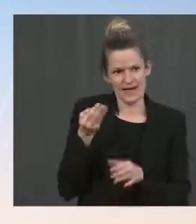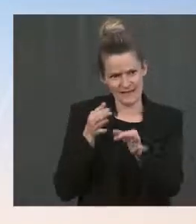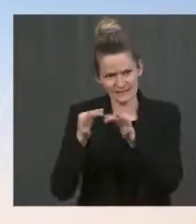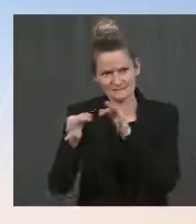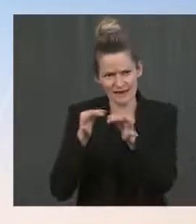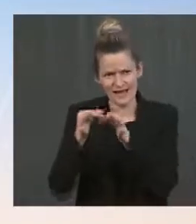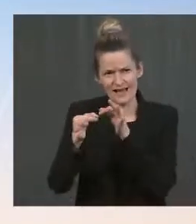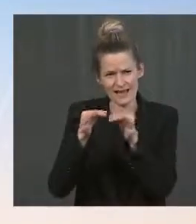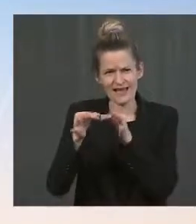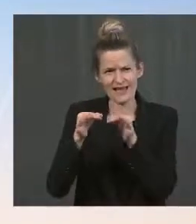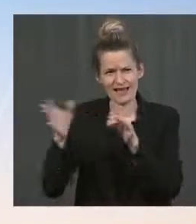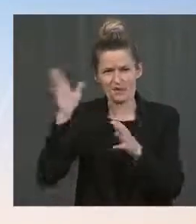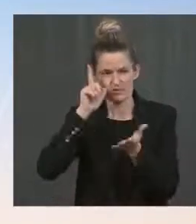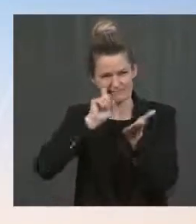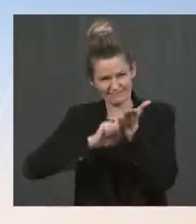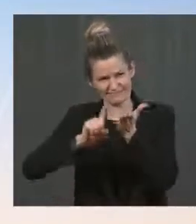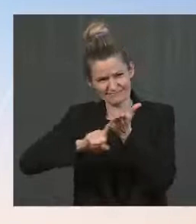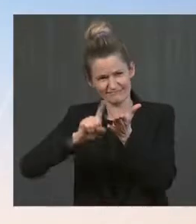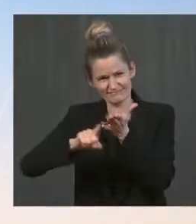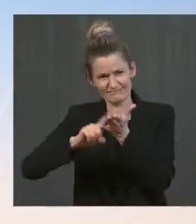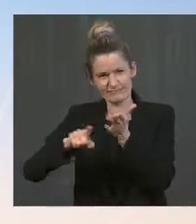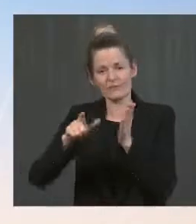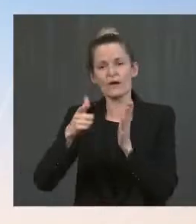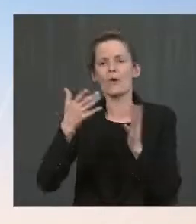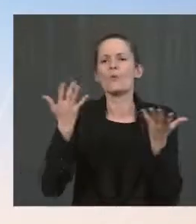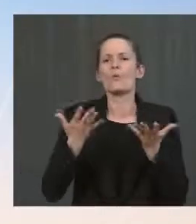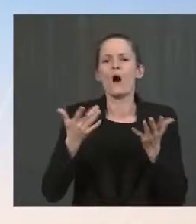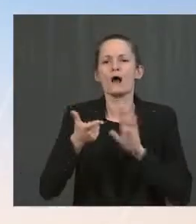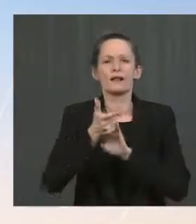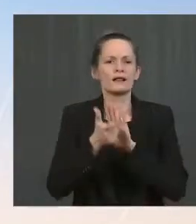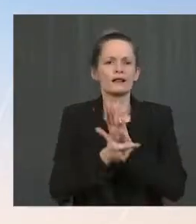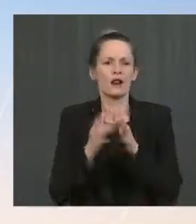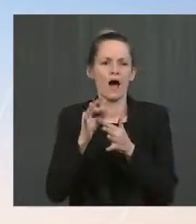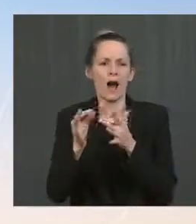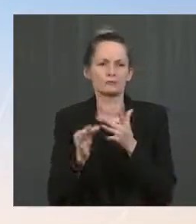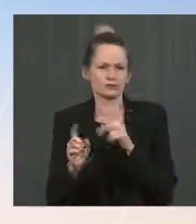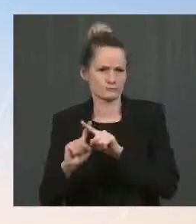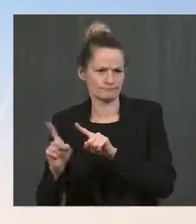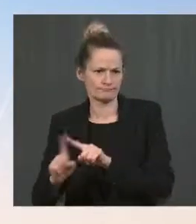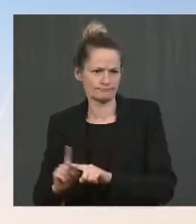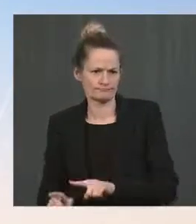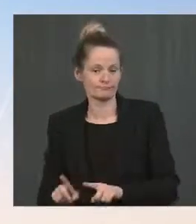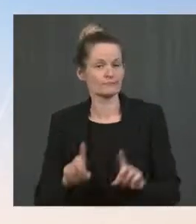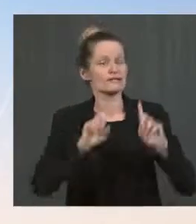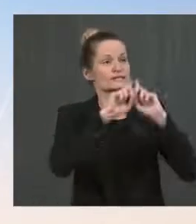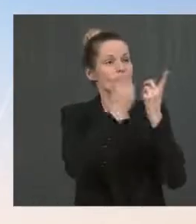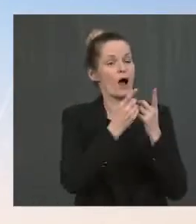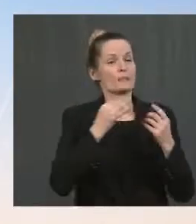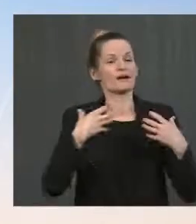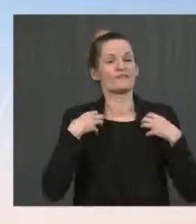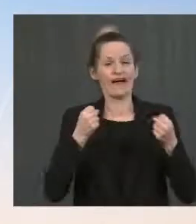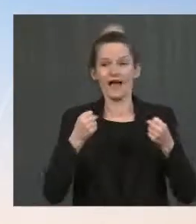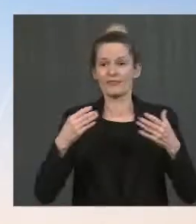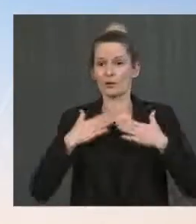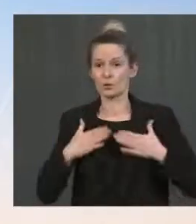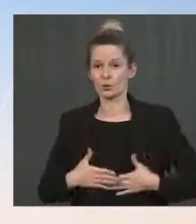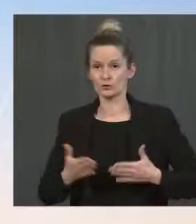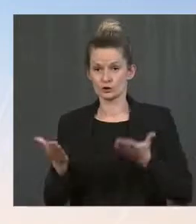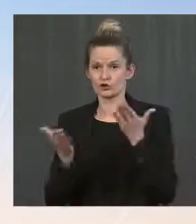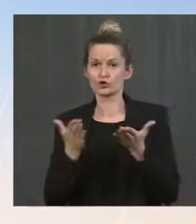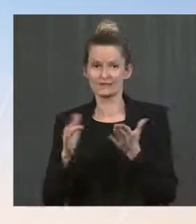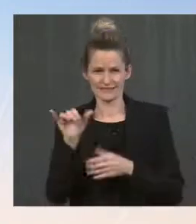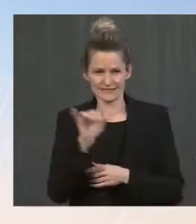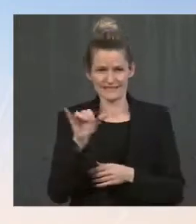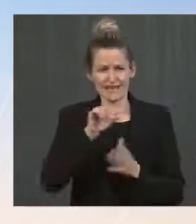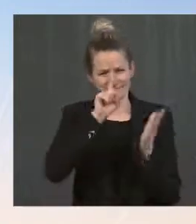legal options. Our Department of Health and Human Services is also continuing to look at all options. And the president has made clear that it's a priority to do everything